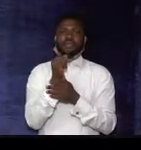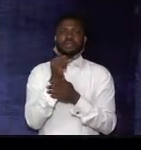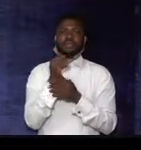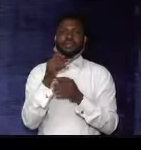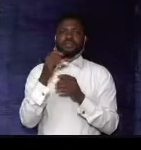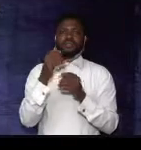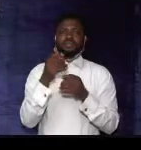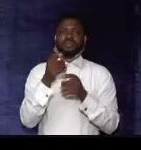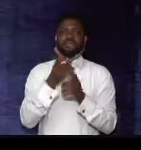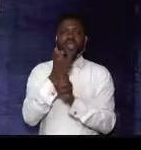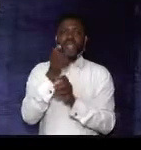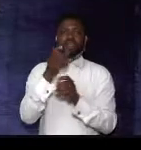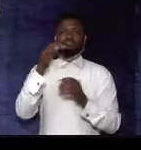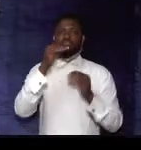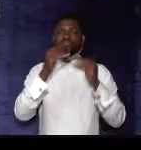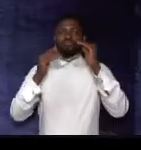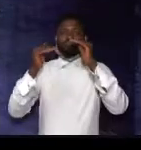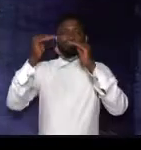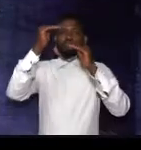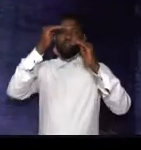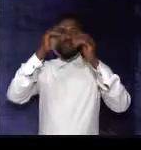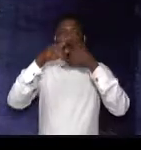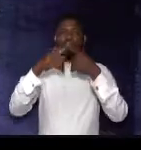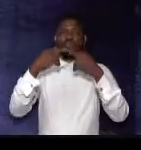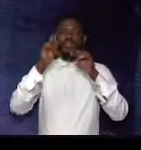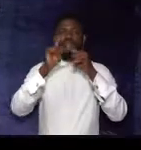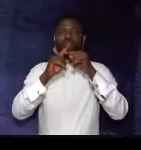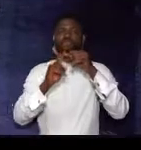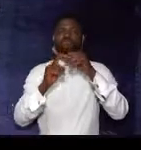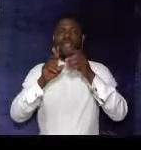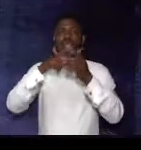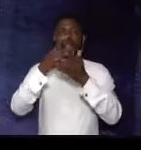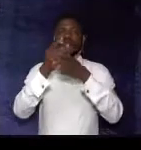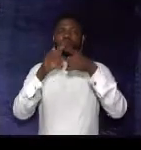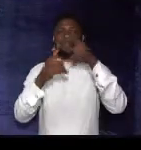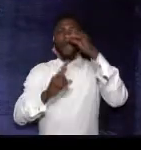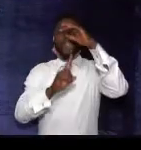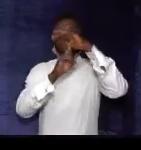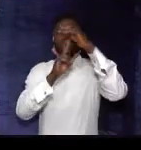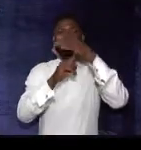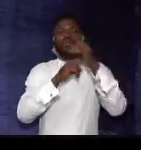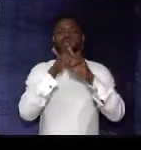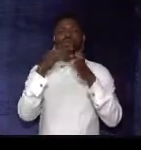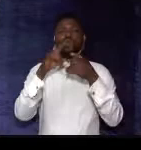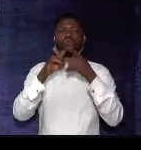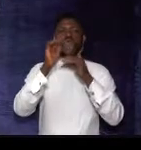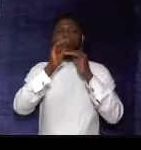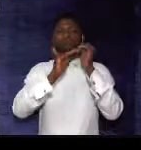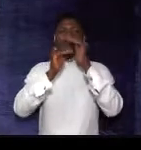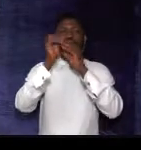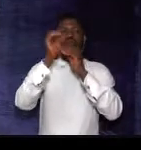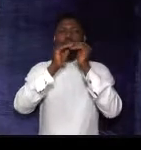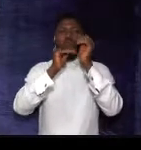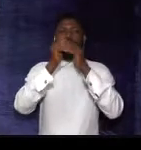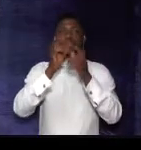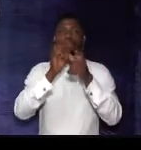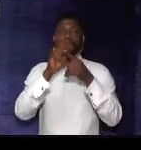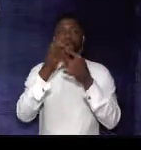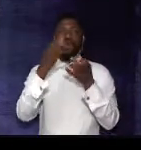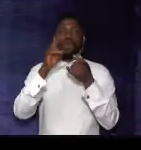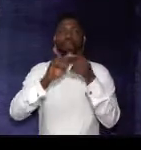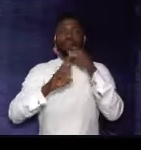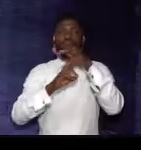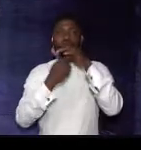is scaffold. This one is used in trying to reach to the top, maybe when you are constructing or repairing a very